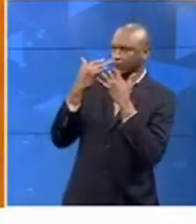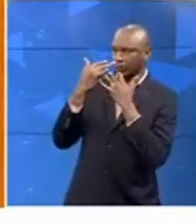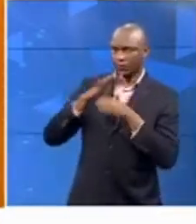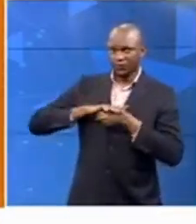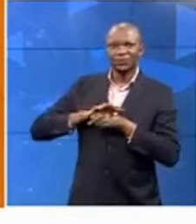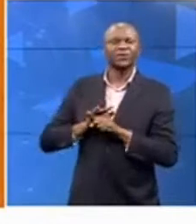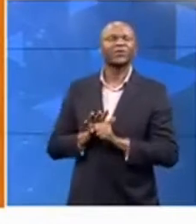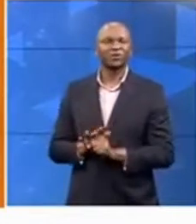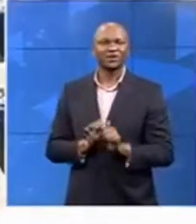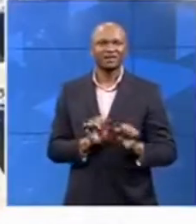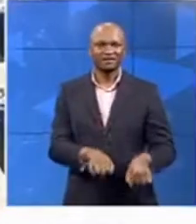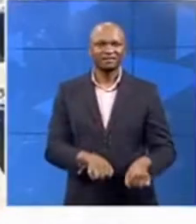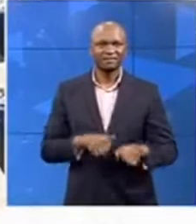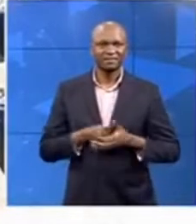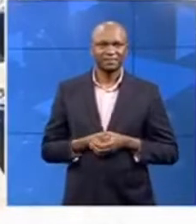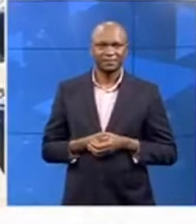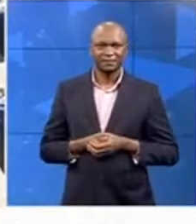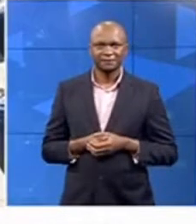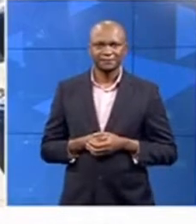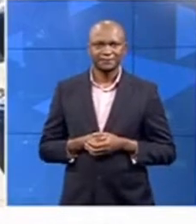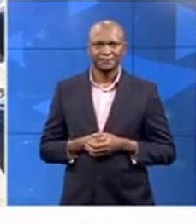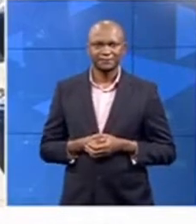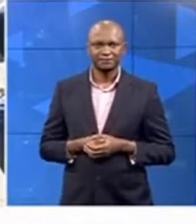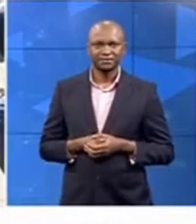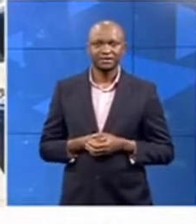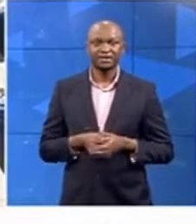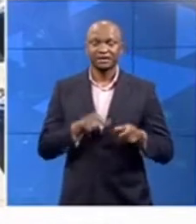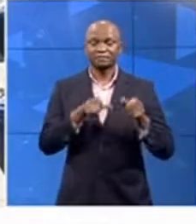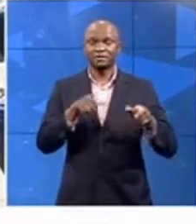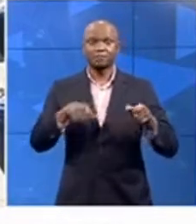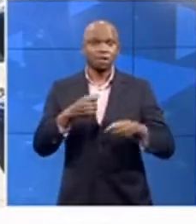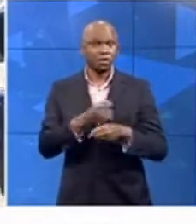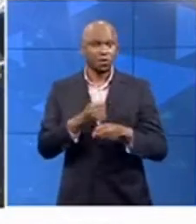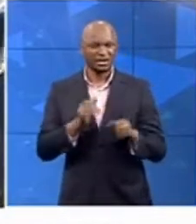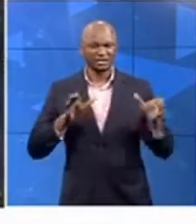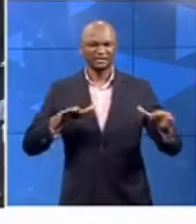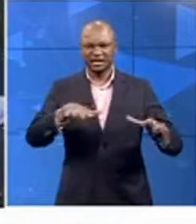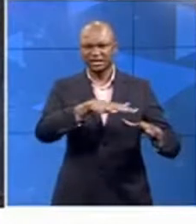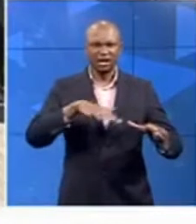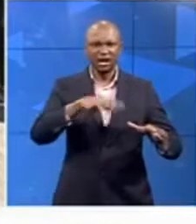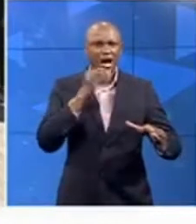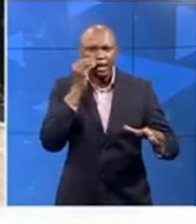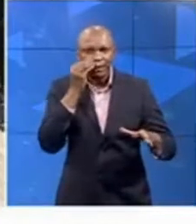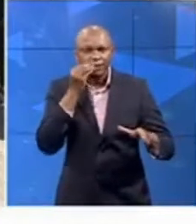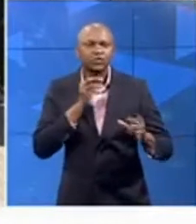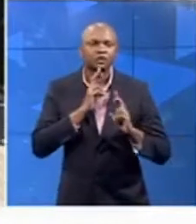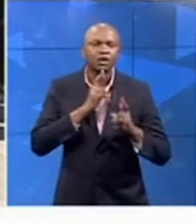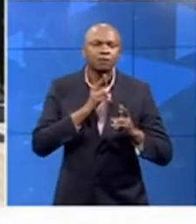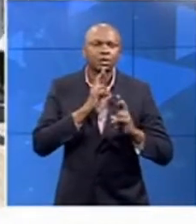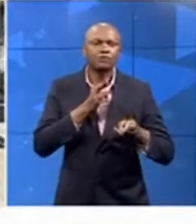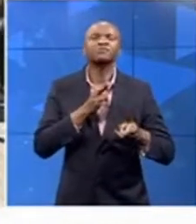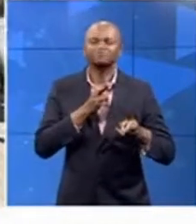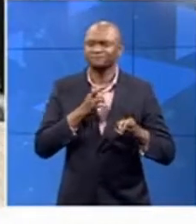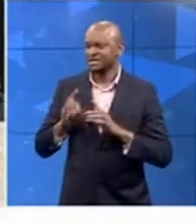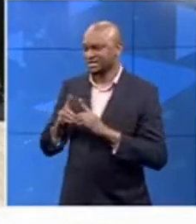contracting this disease. Njengoba labo labo kulomkhakha bajabulile ukuthola lo mjovo, litiko letempilo kulesifundza